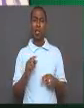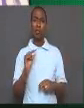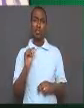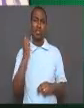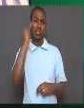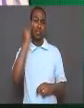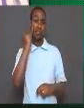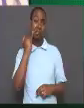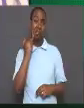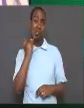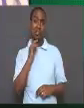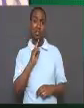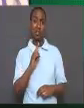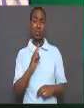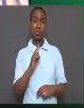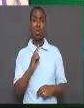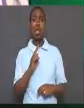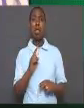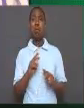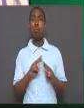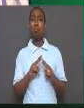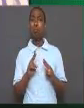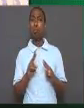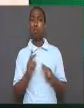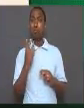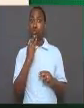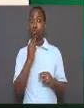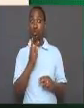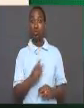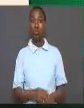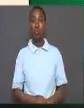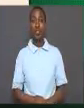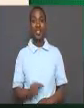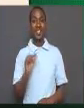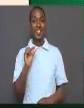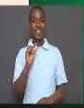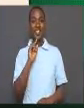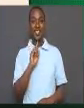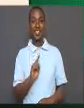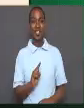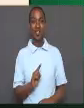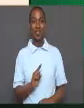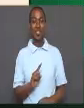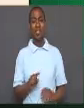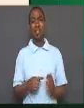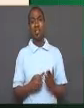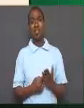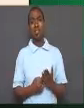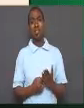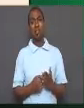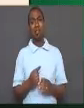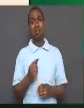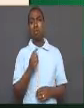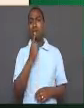tiny and very delicate. At their smallest, they allow only one red